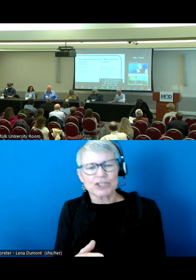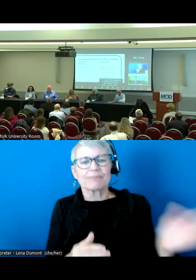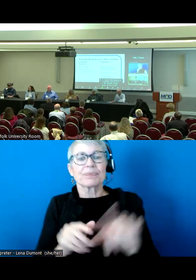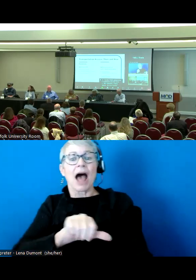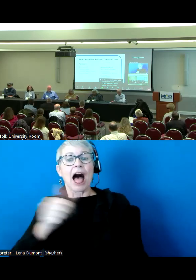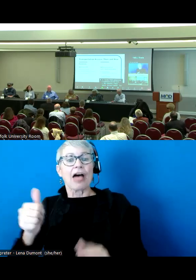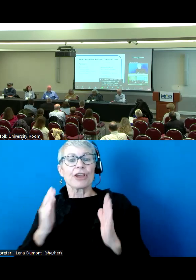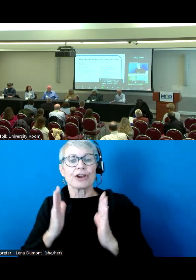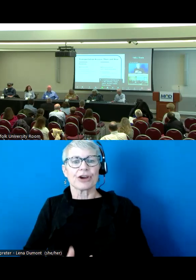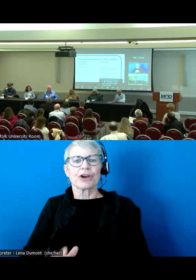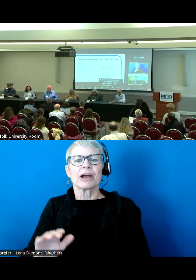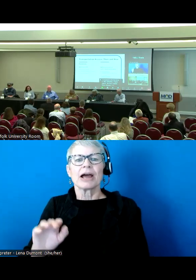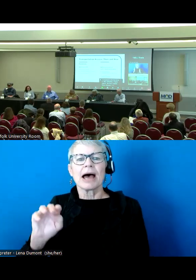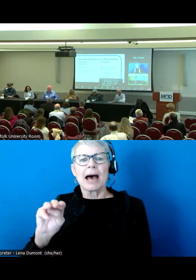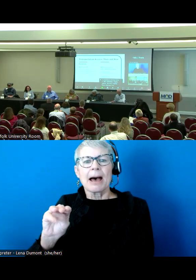Dorchester, Roxbury.